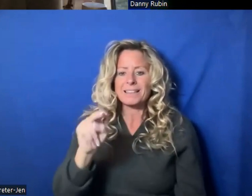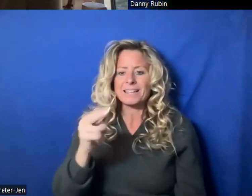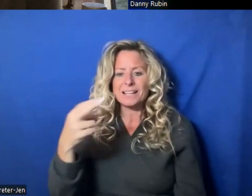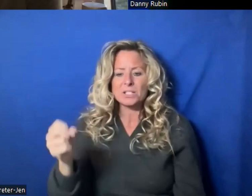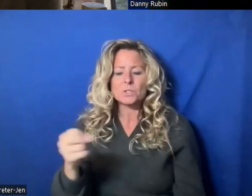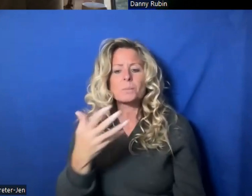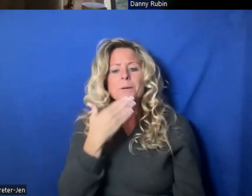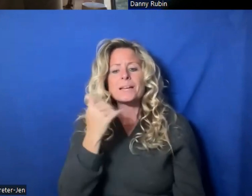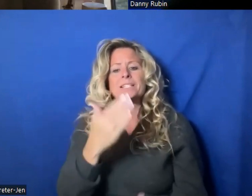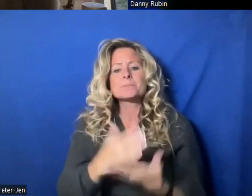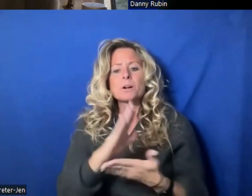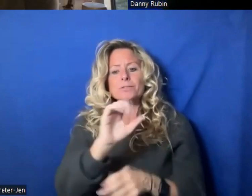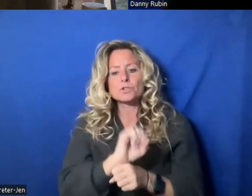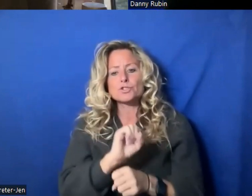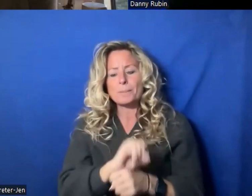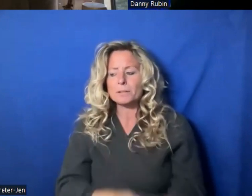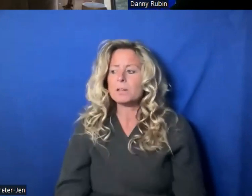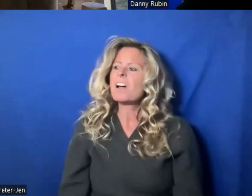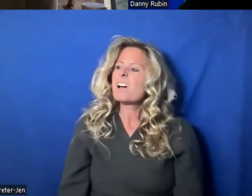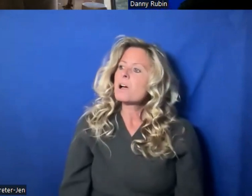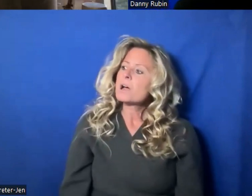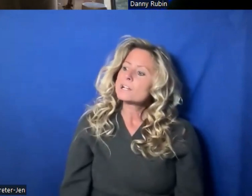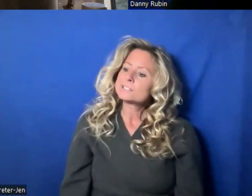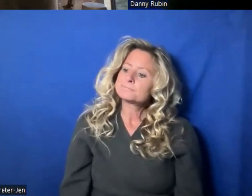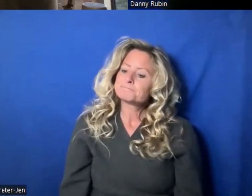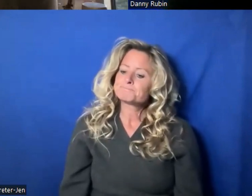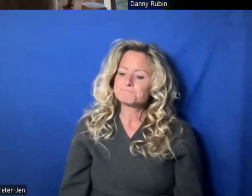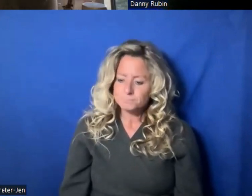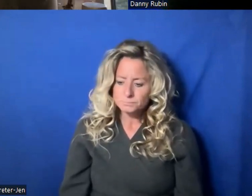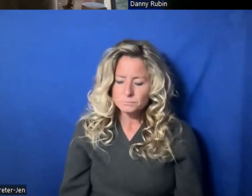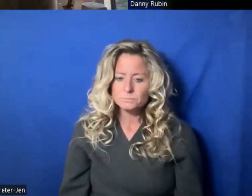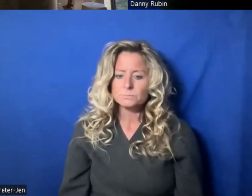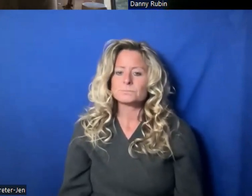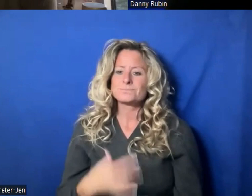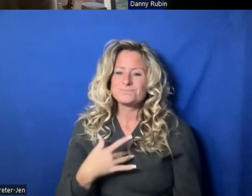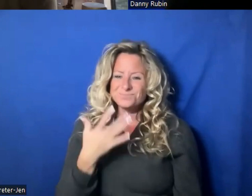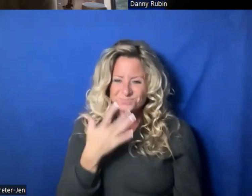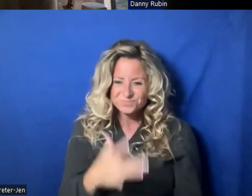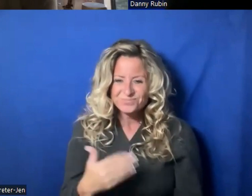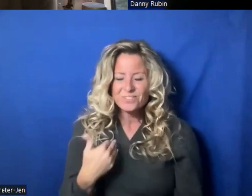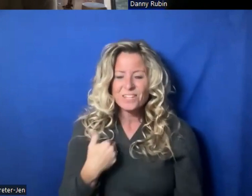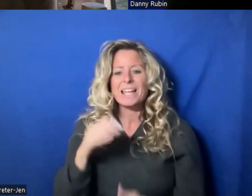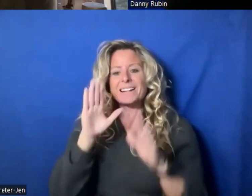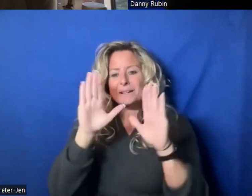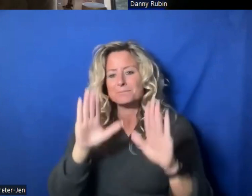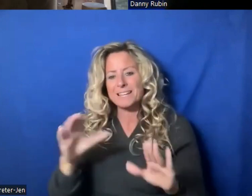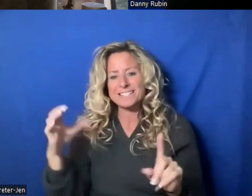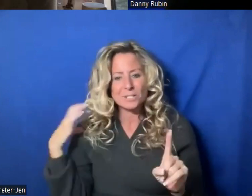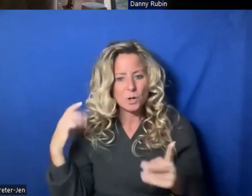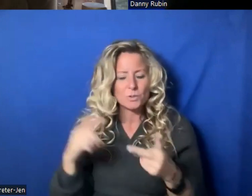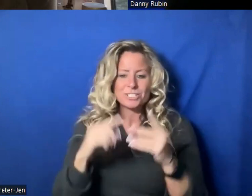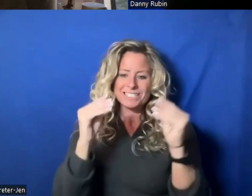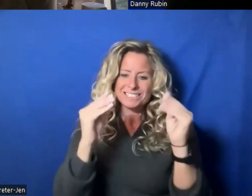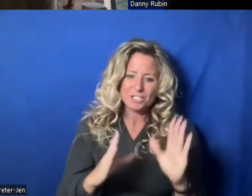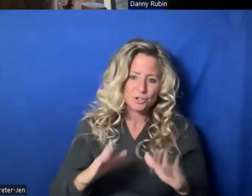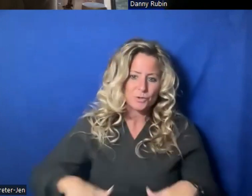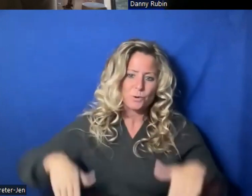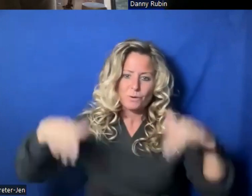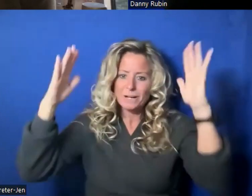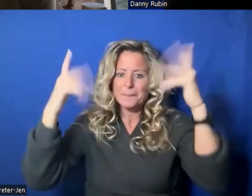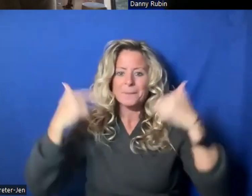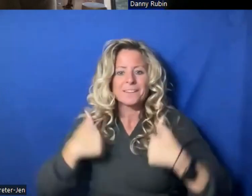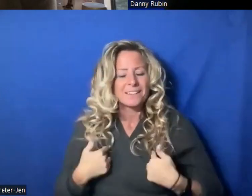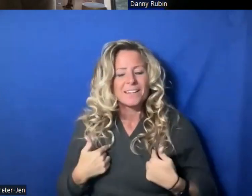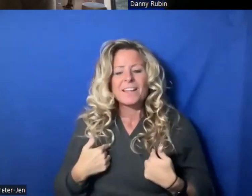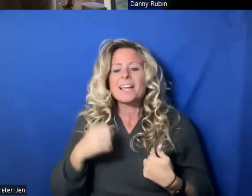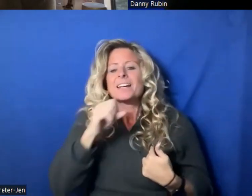part of your job?" So I was very fortunate and had amazing coaches and teachers growing up. And I